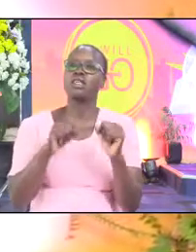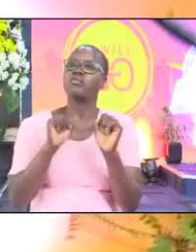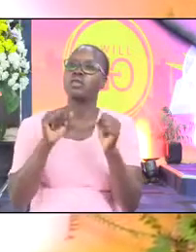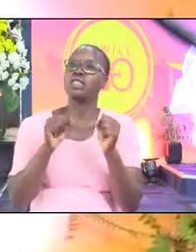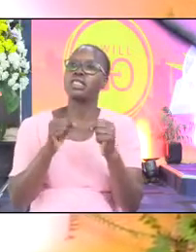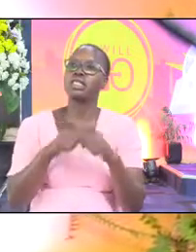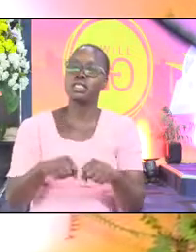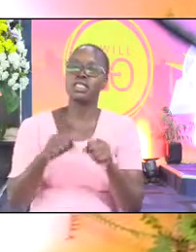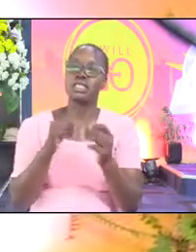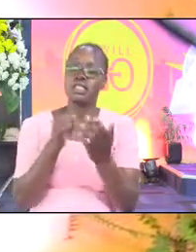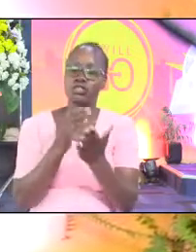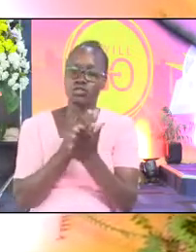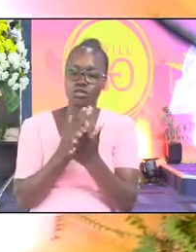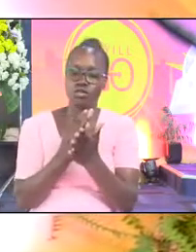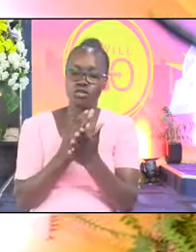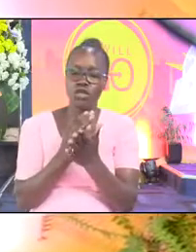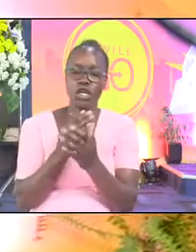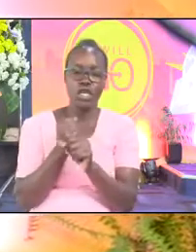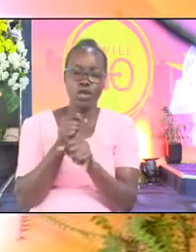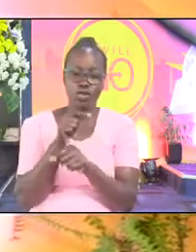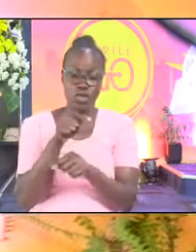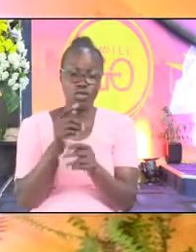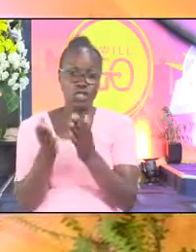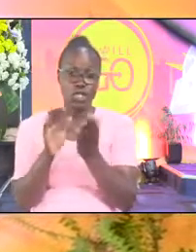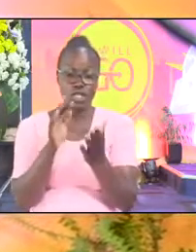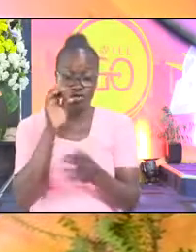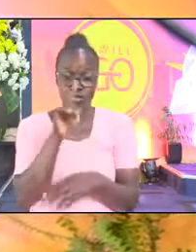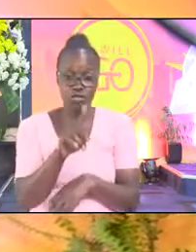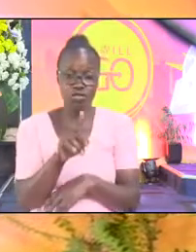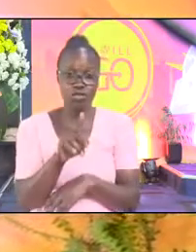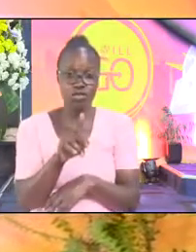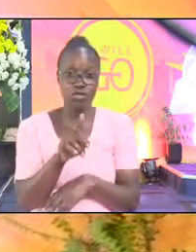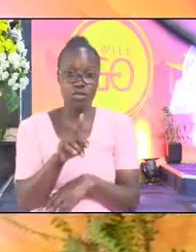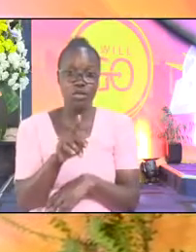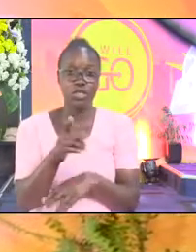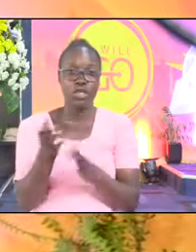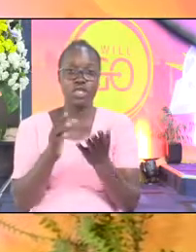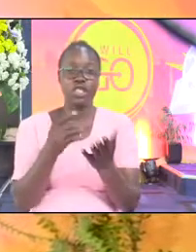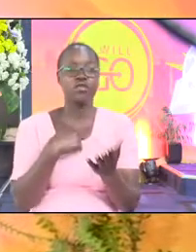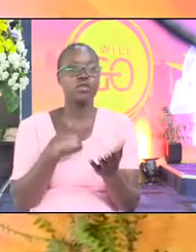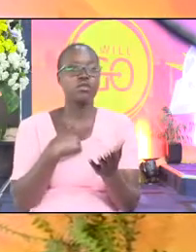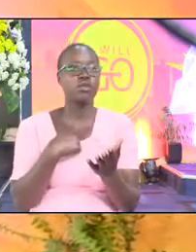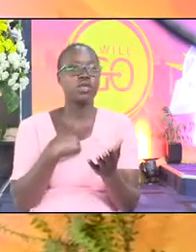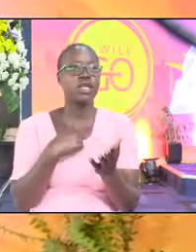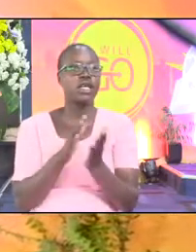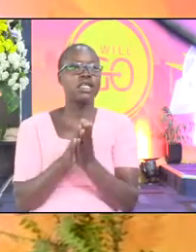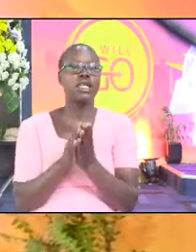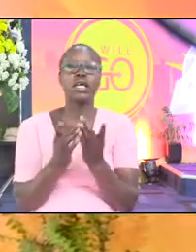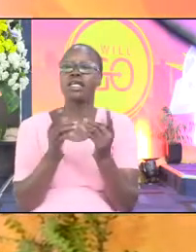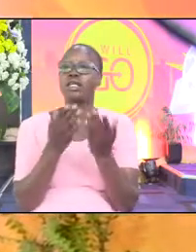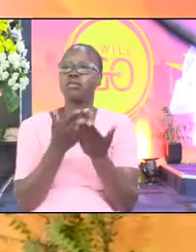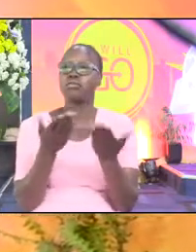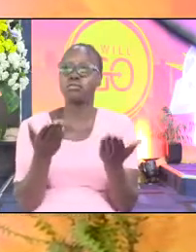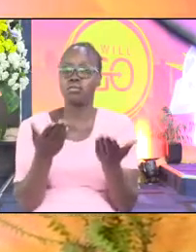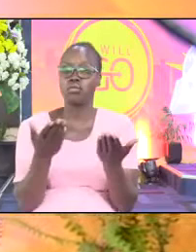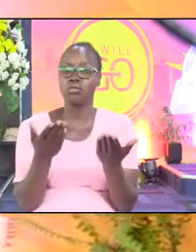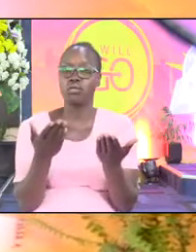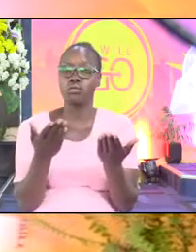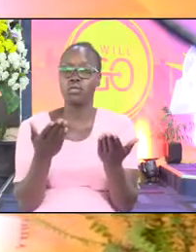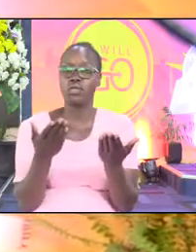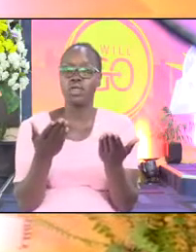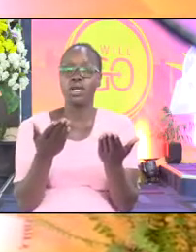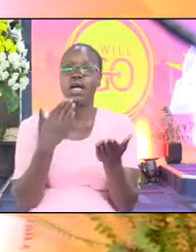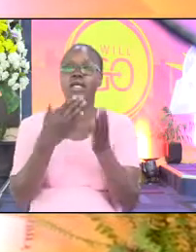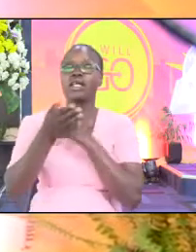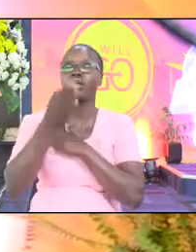Yes, he is. He died for you. He died for you. And I thank God for you. I thank